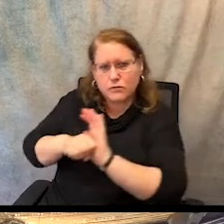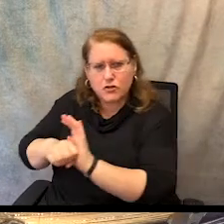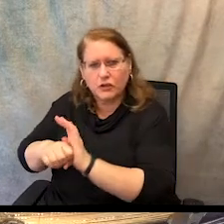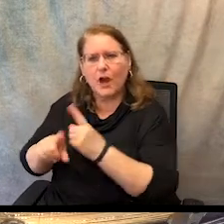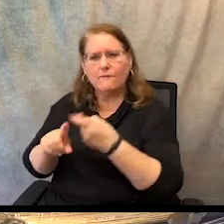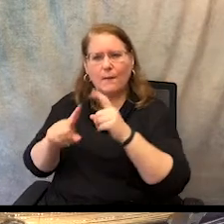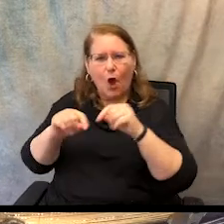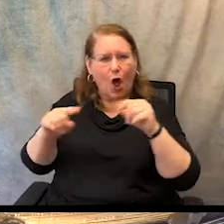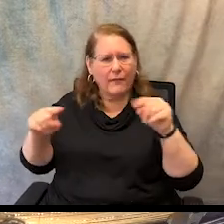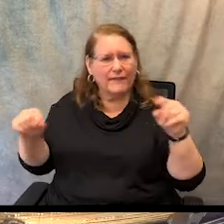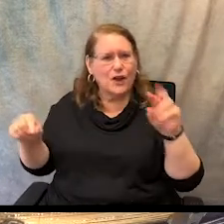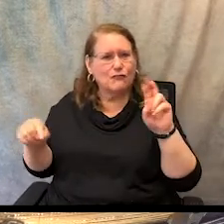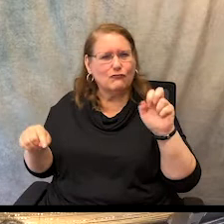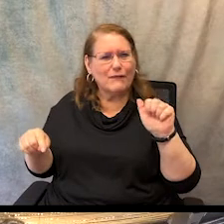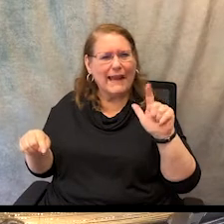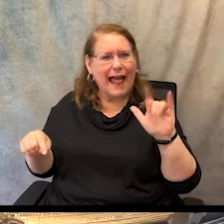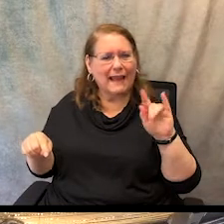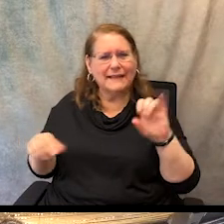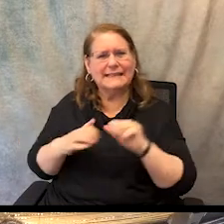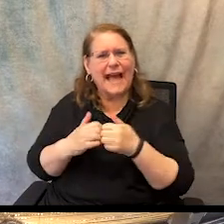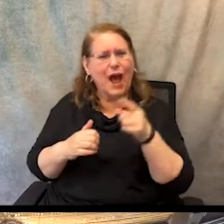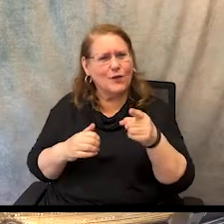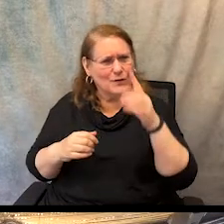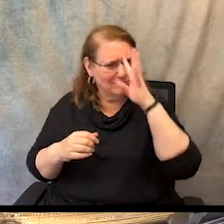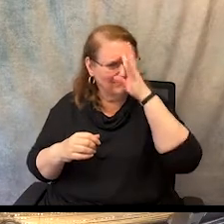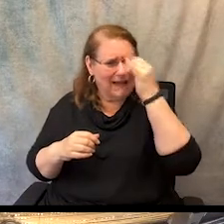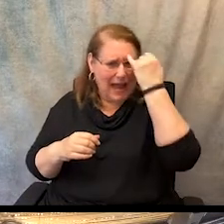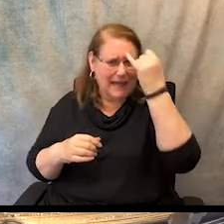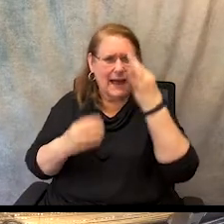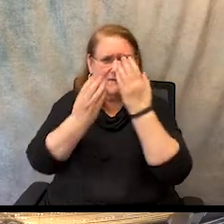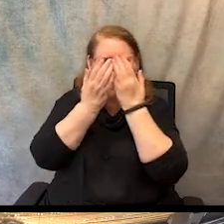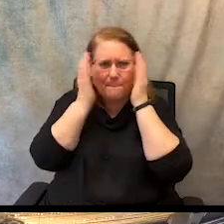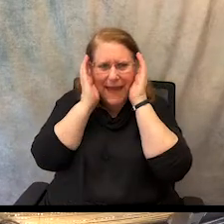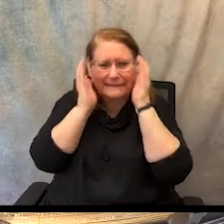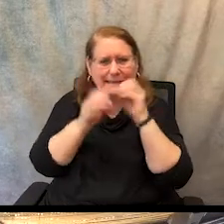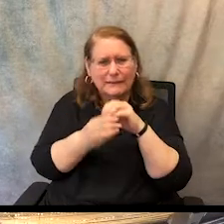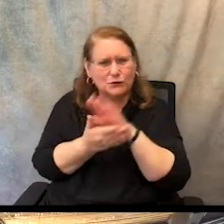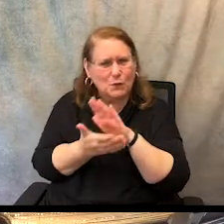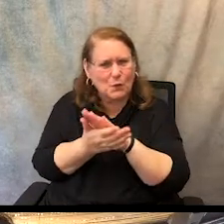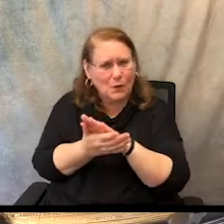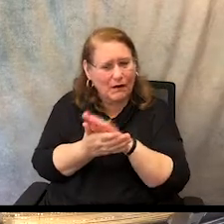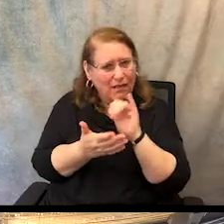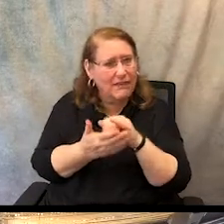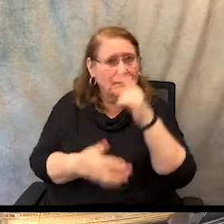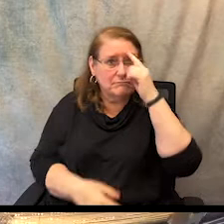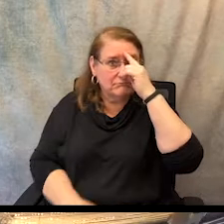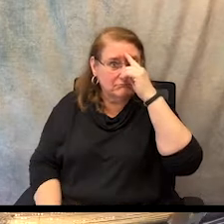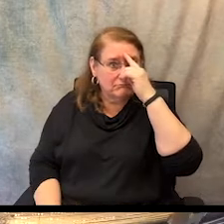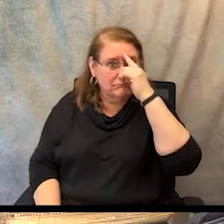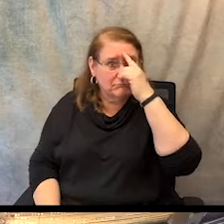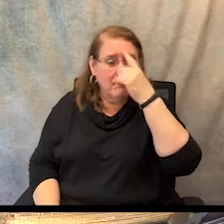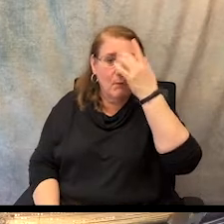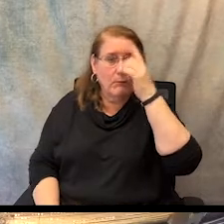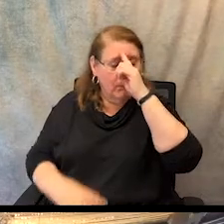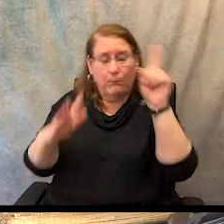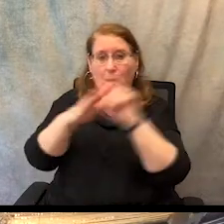these different realities. Yeah. How did you come up with this idea of the map? Was it in school? Was it something that happened to